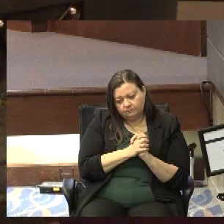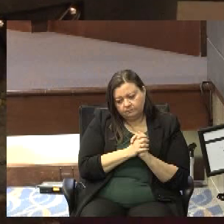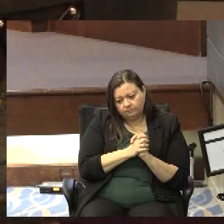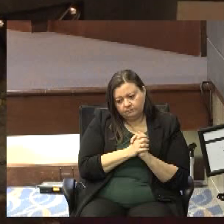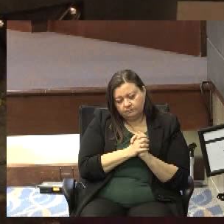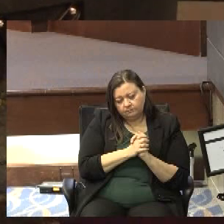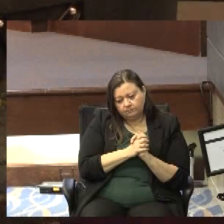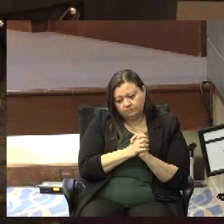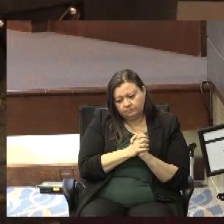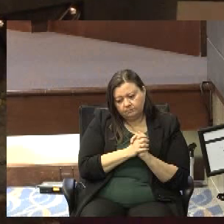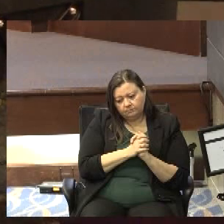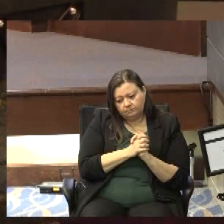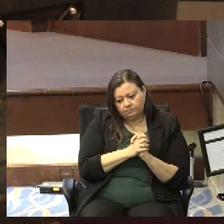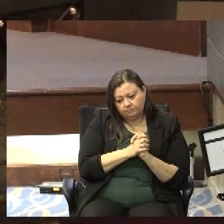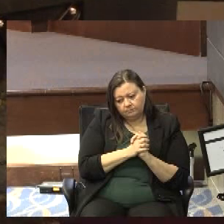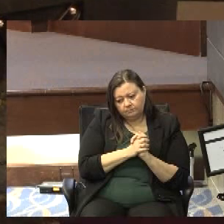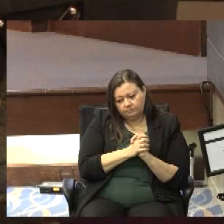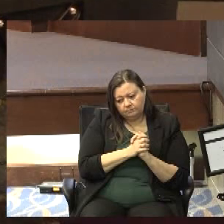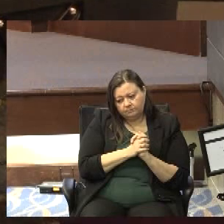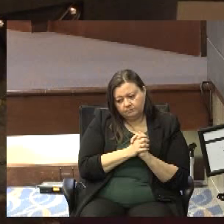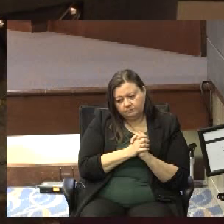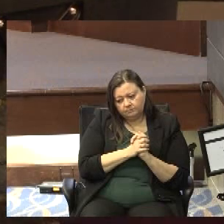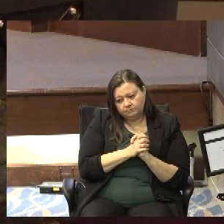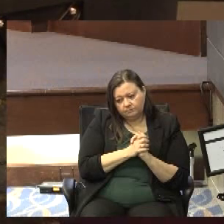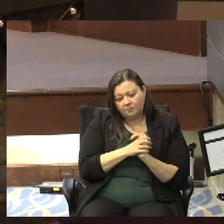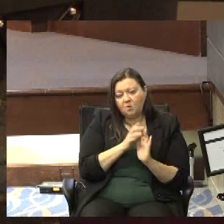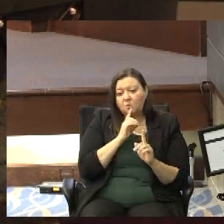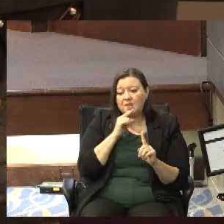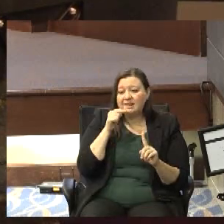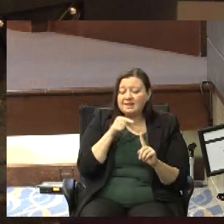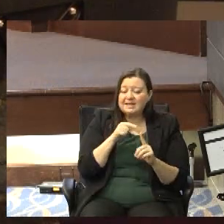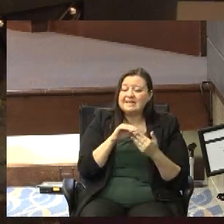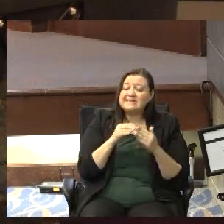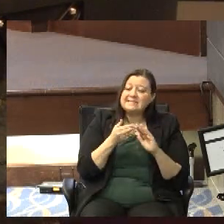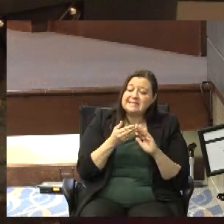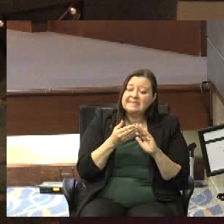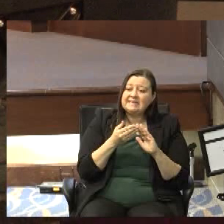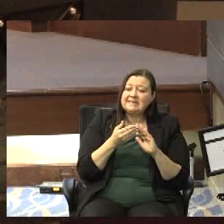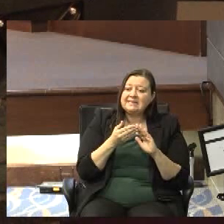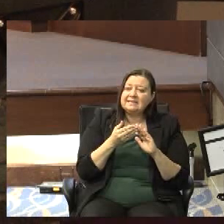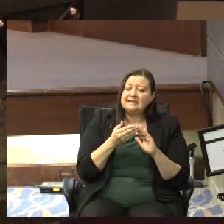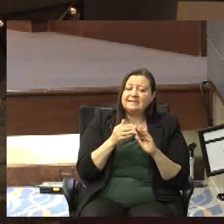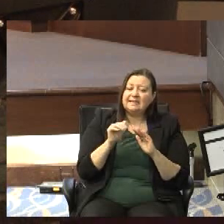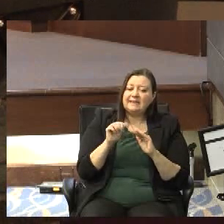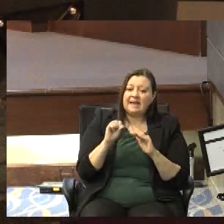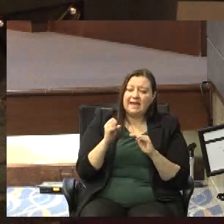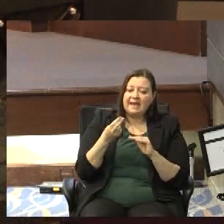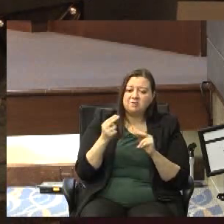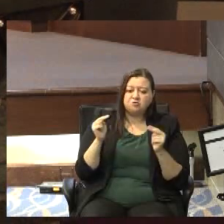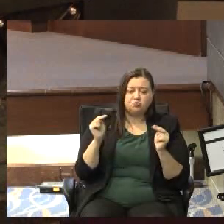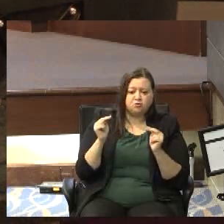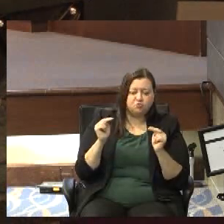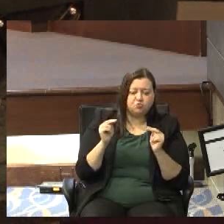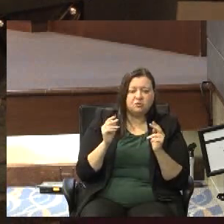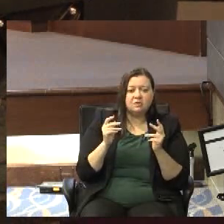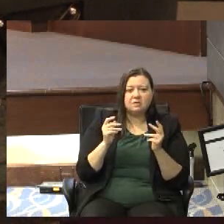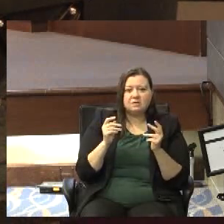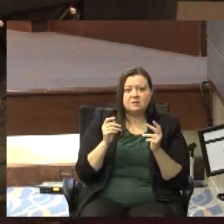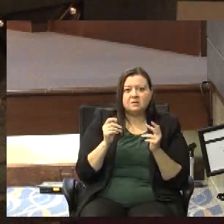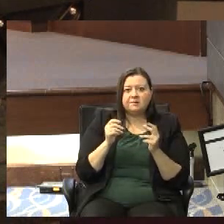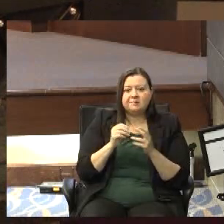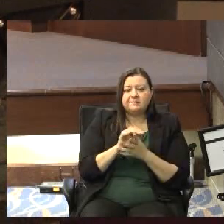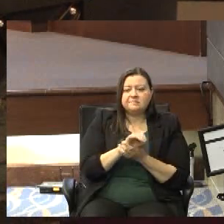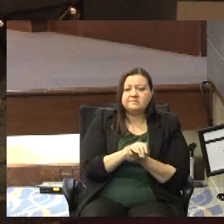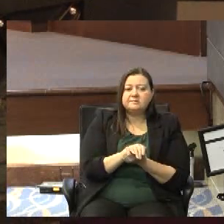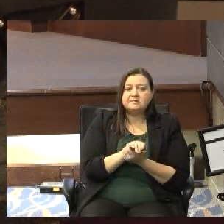And on this one, I guess I say eat what you kill, but it's really the city is sort of cash neutral is what I'll say, because